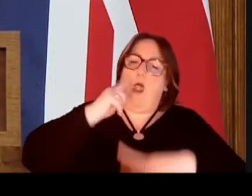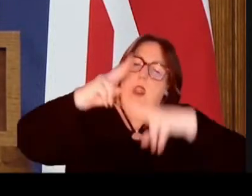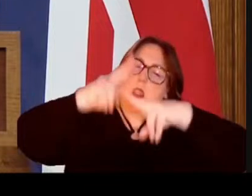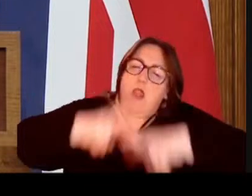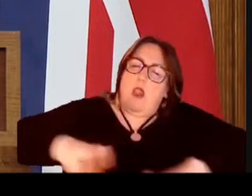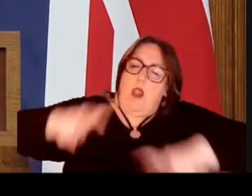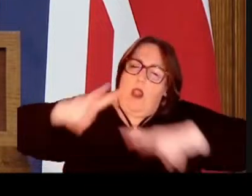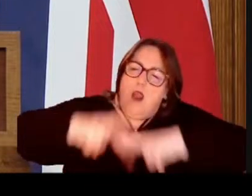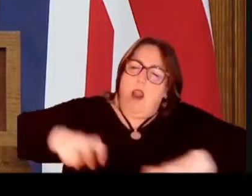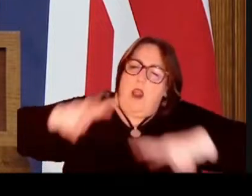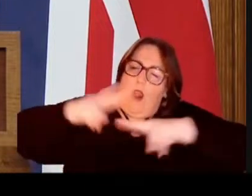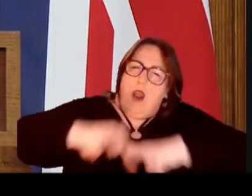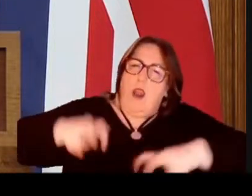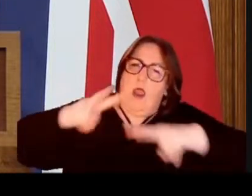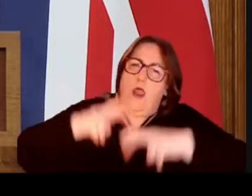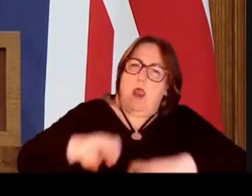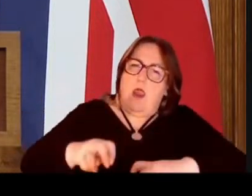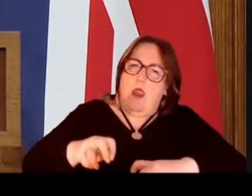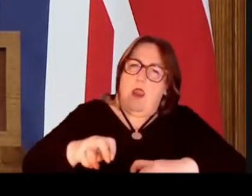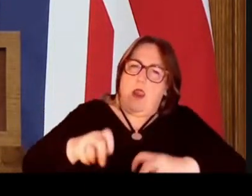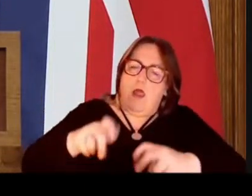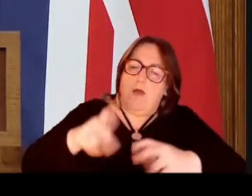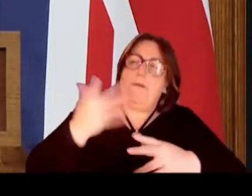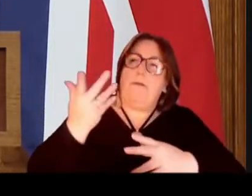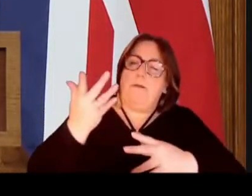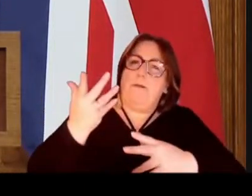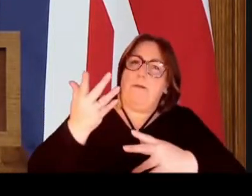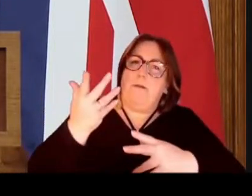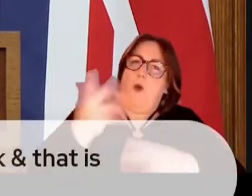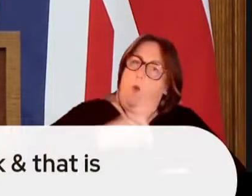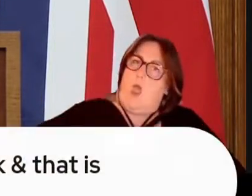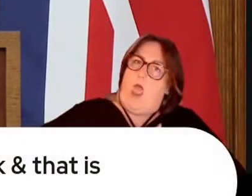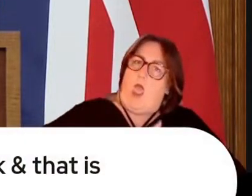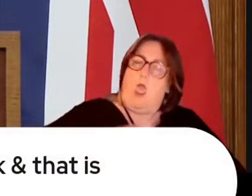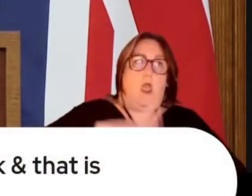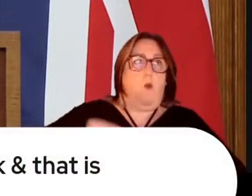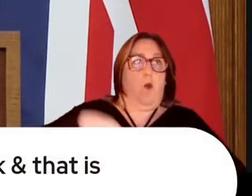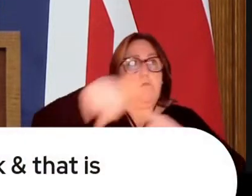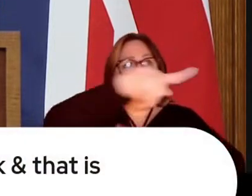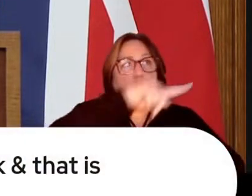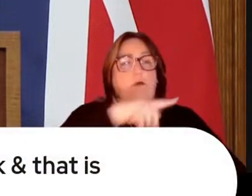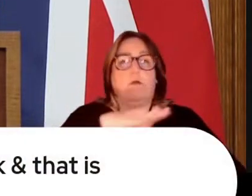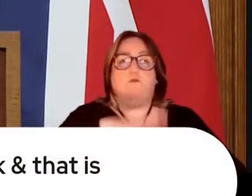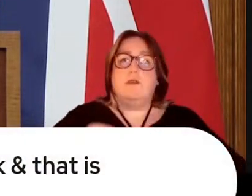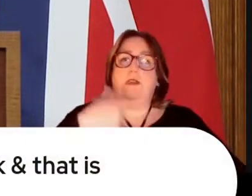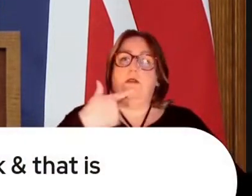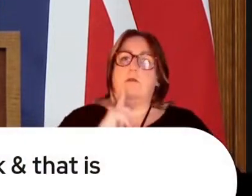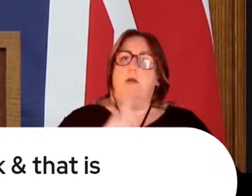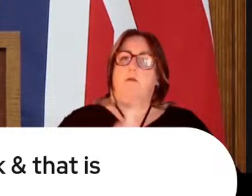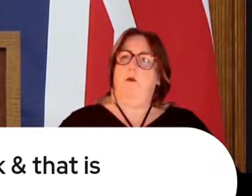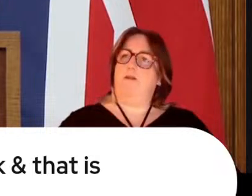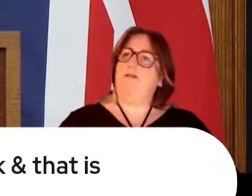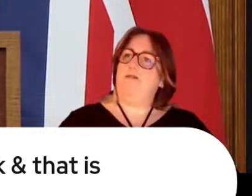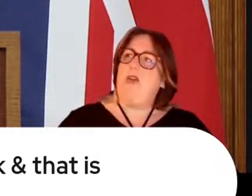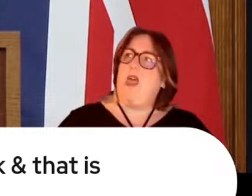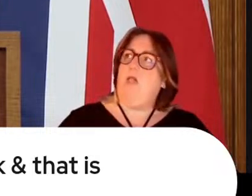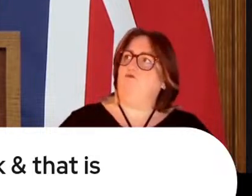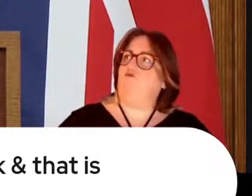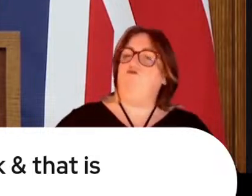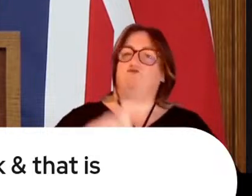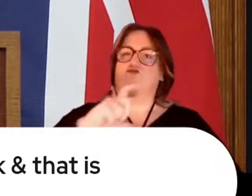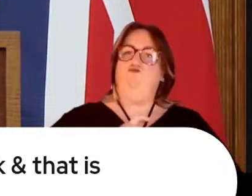darkest corners, so the British people can have confidence that action will follow